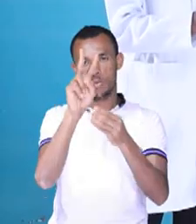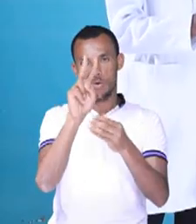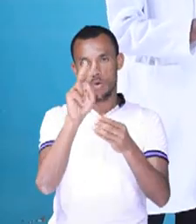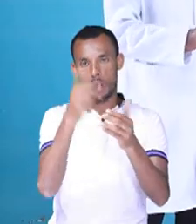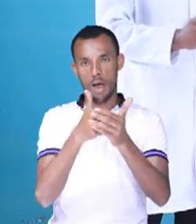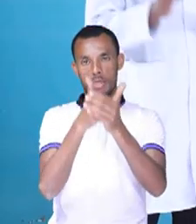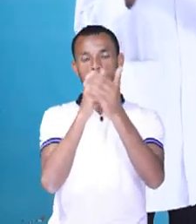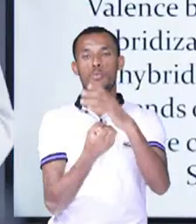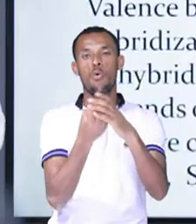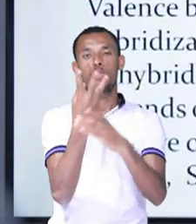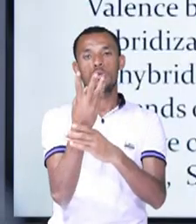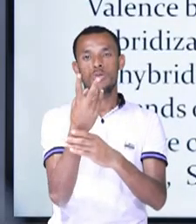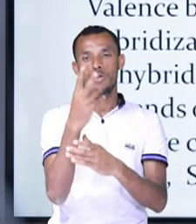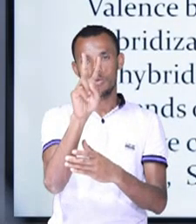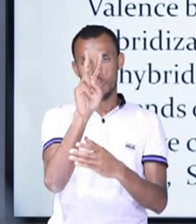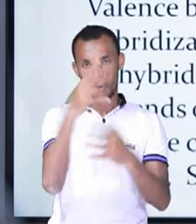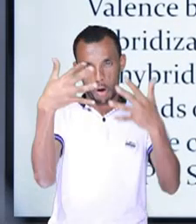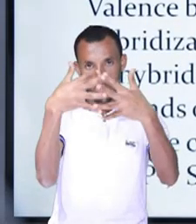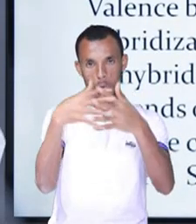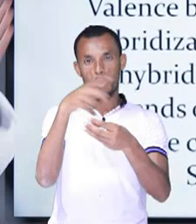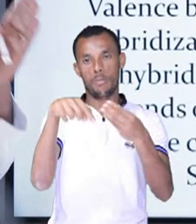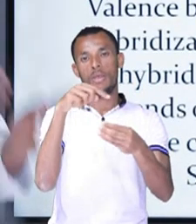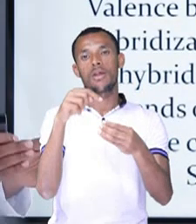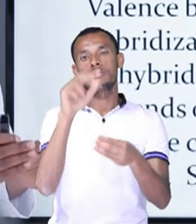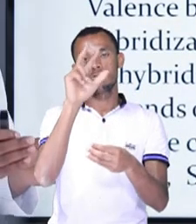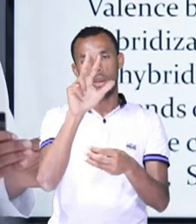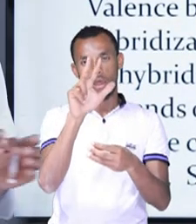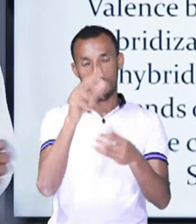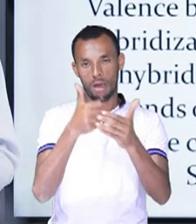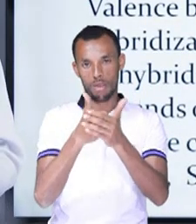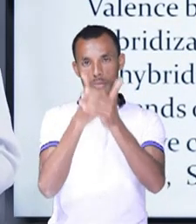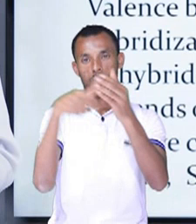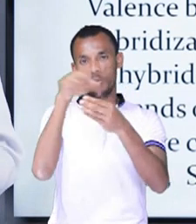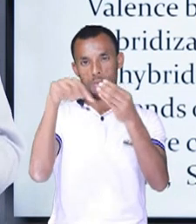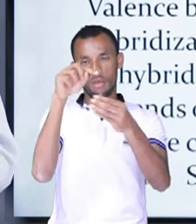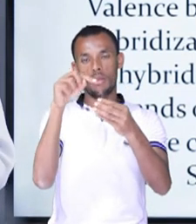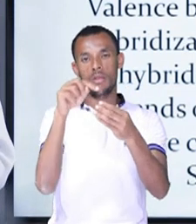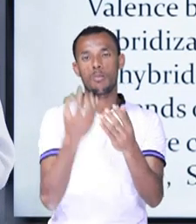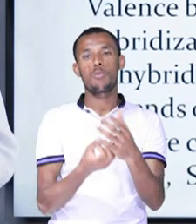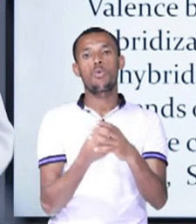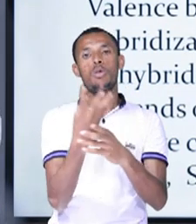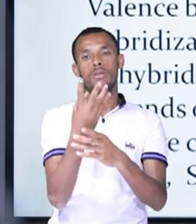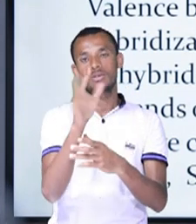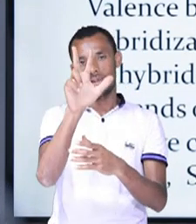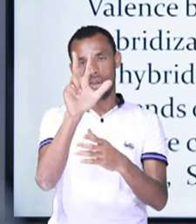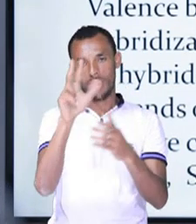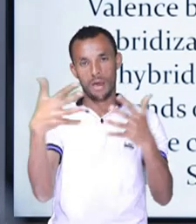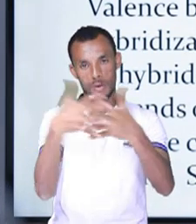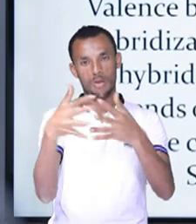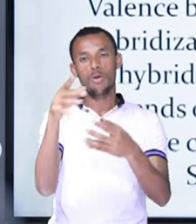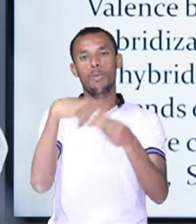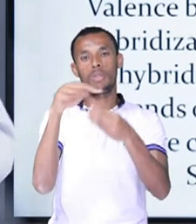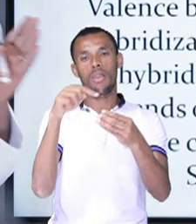atomic orbital produces 2 hybrid orbitals. 3 atomic orbital produces 3 hybrid